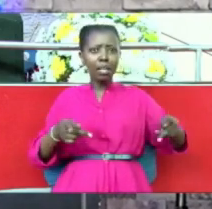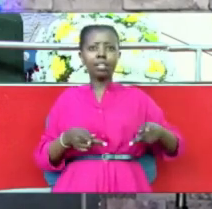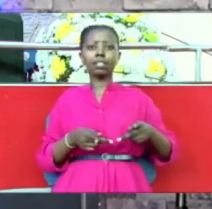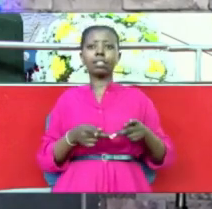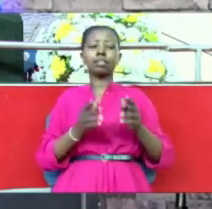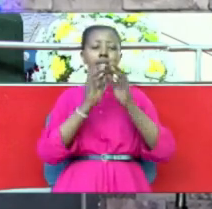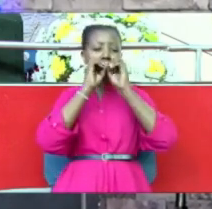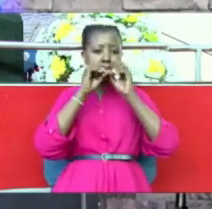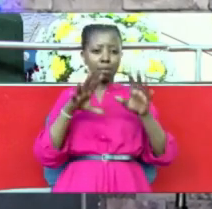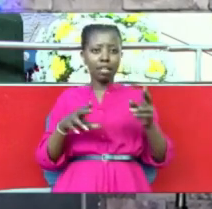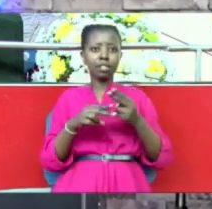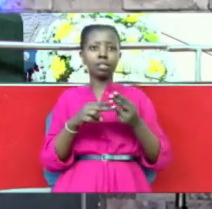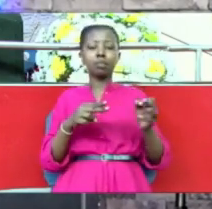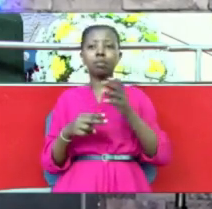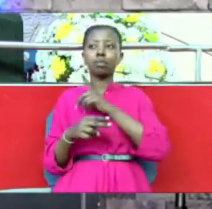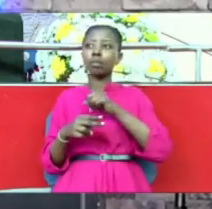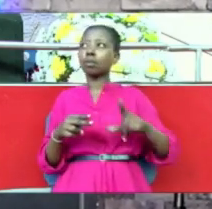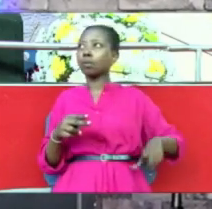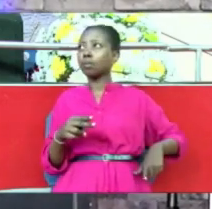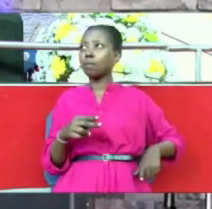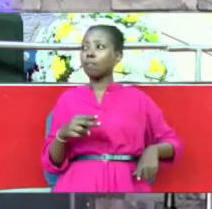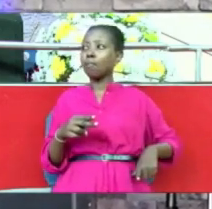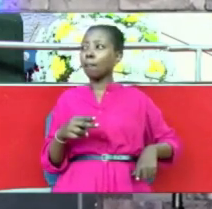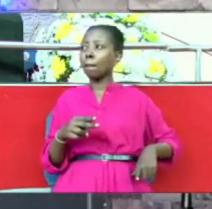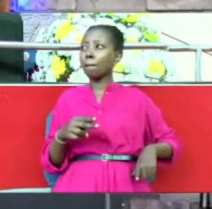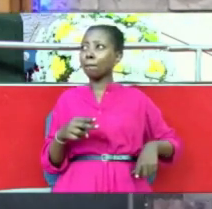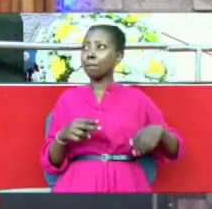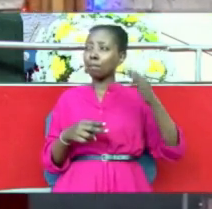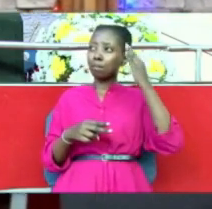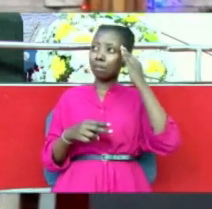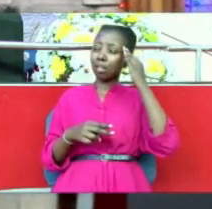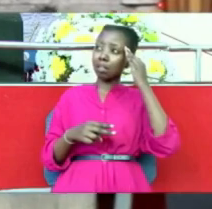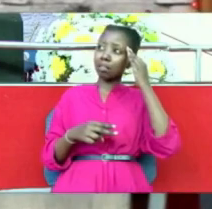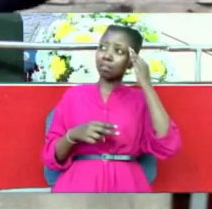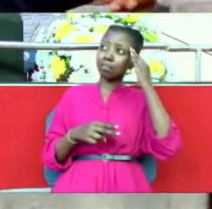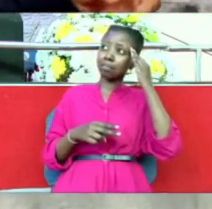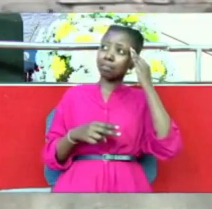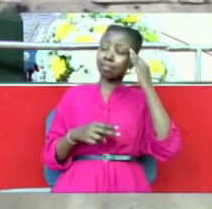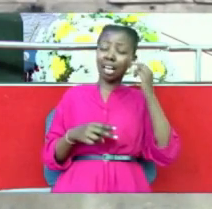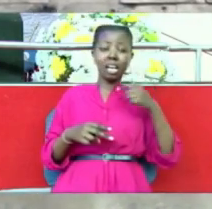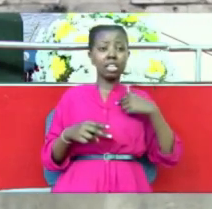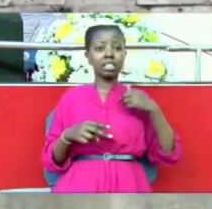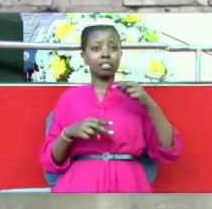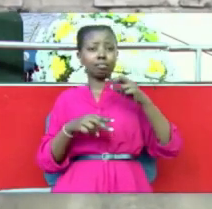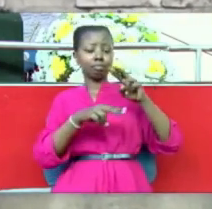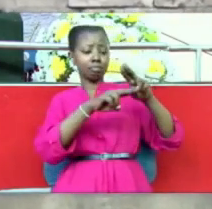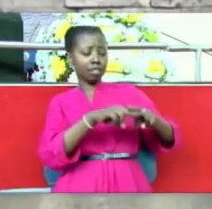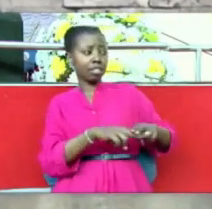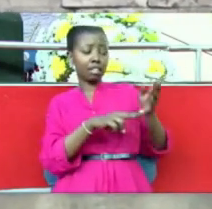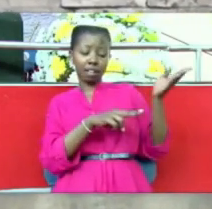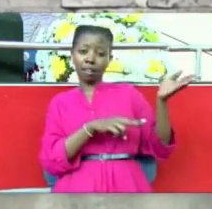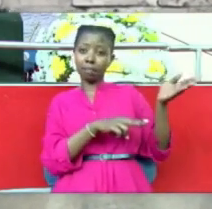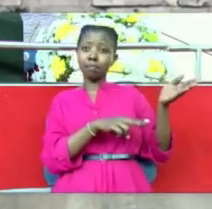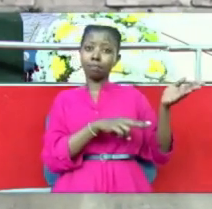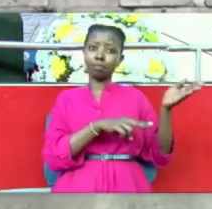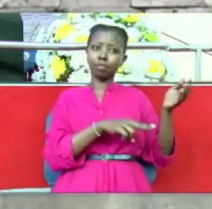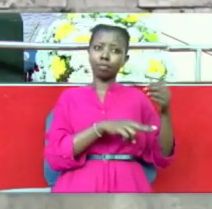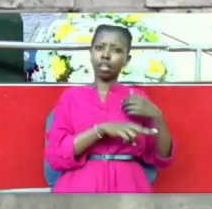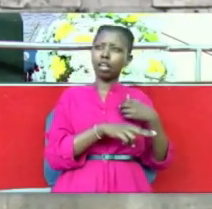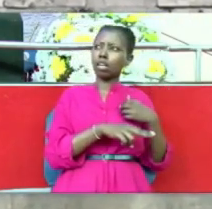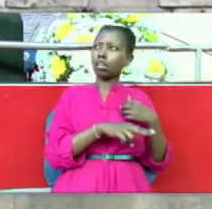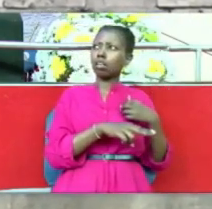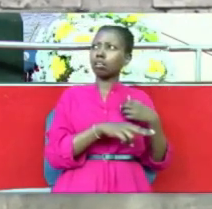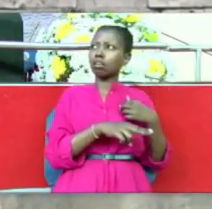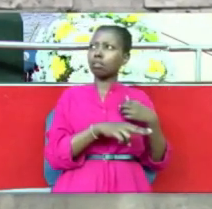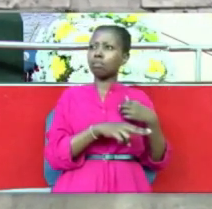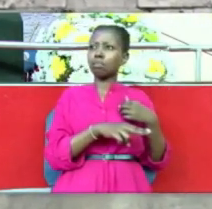Blessed be the name of the Lord. You know, while seated there, I almost changed what